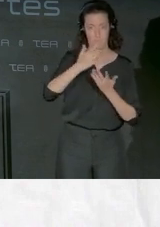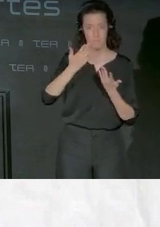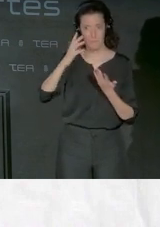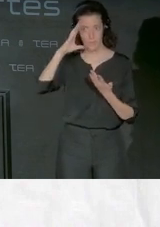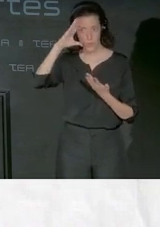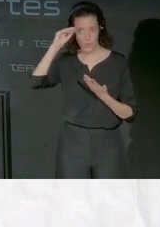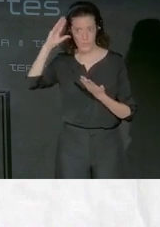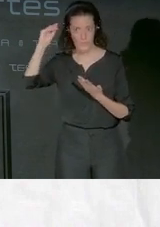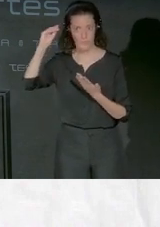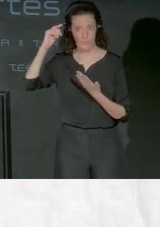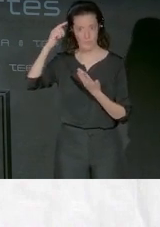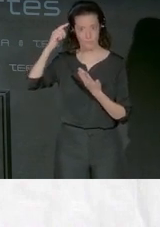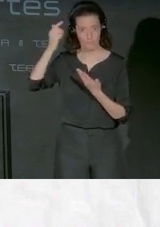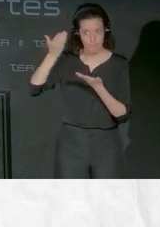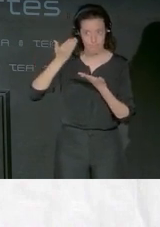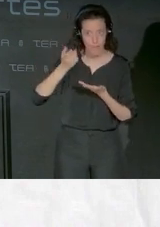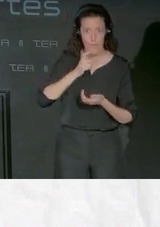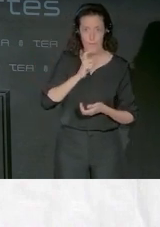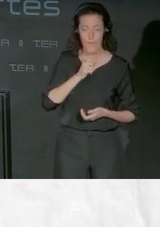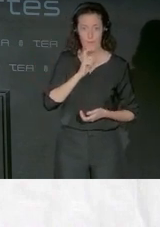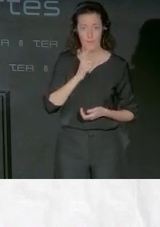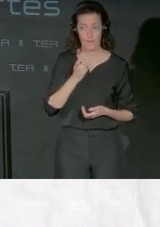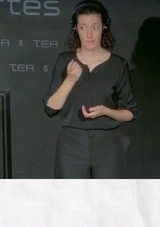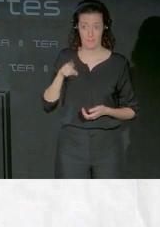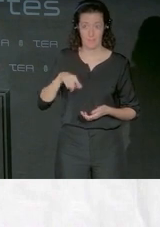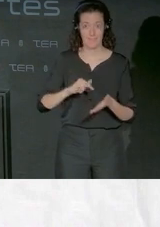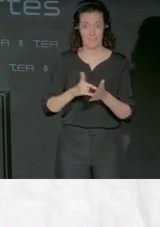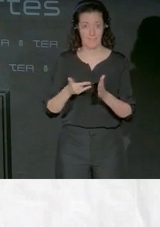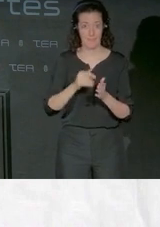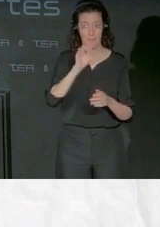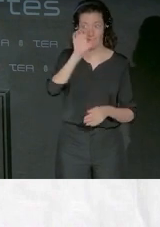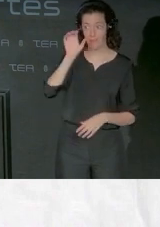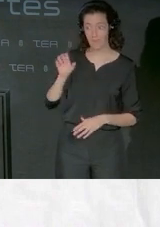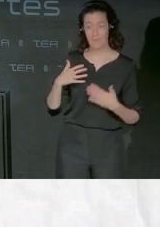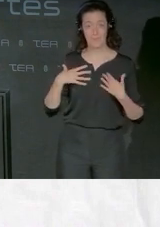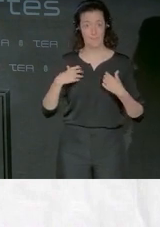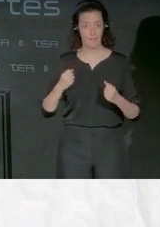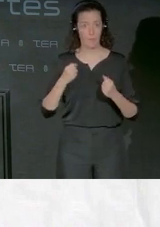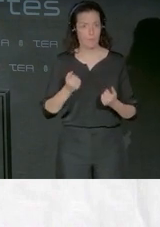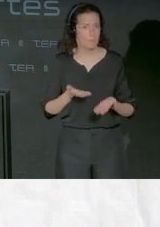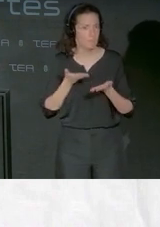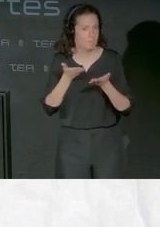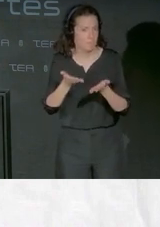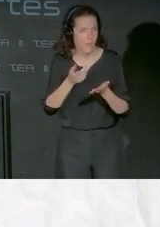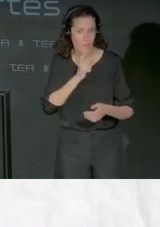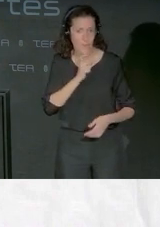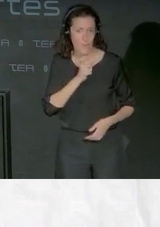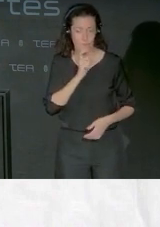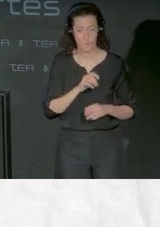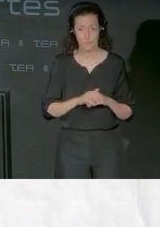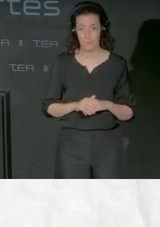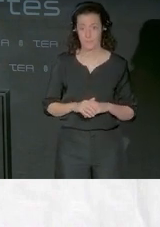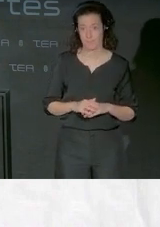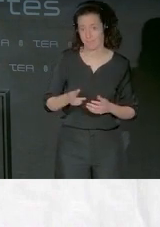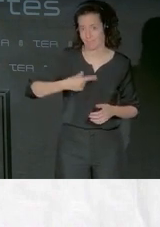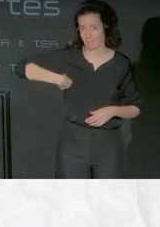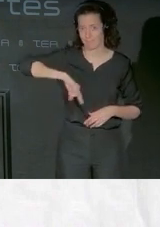all these sort of elements and how games sort of contributes to society beyond its sector